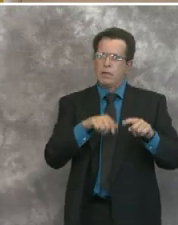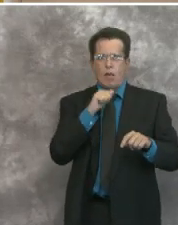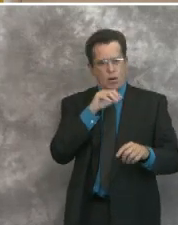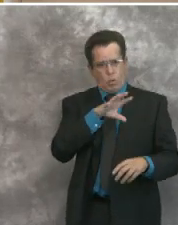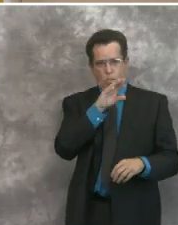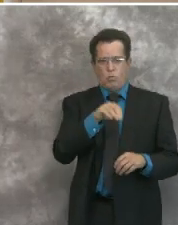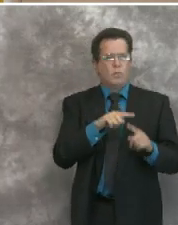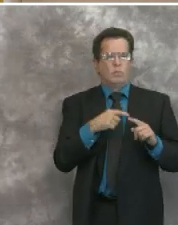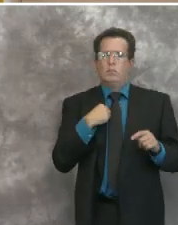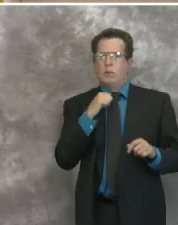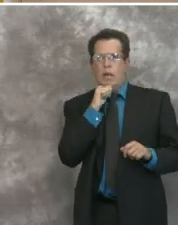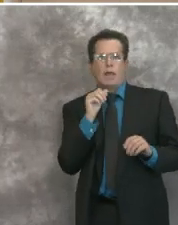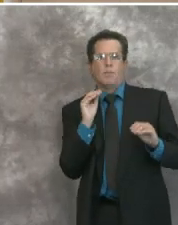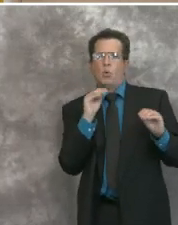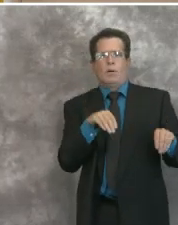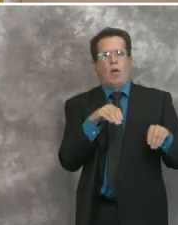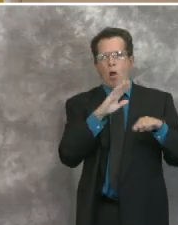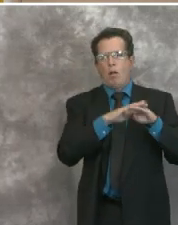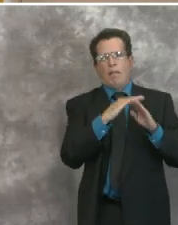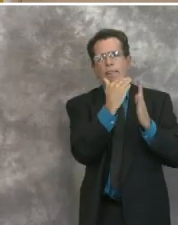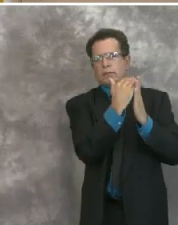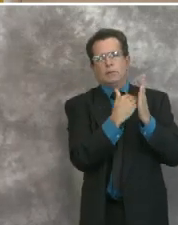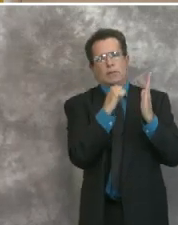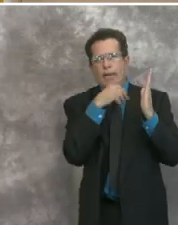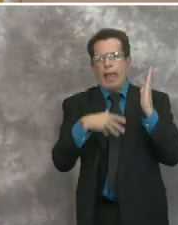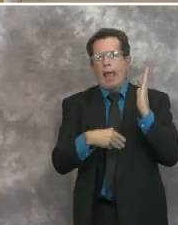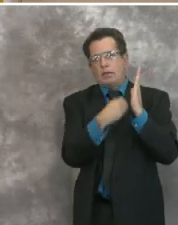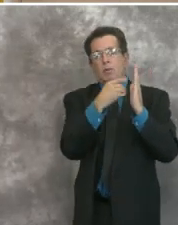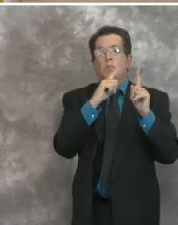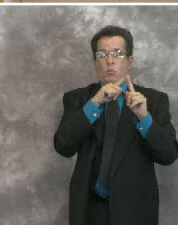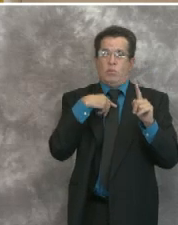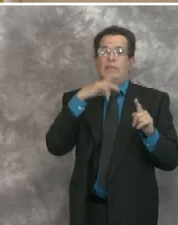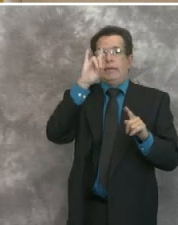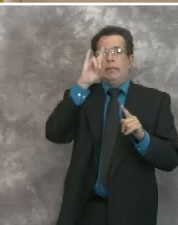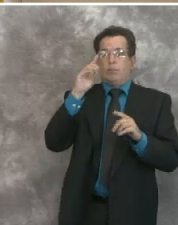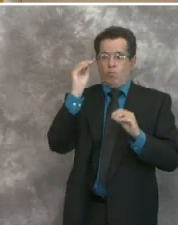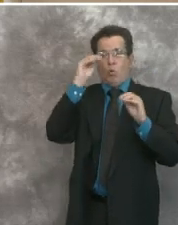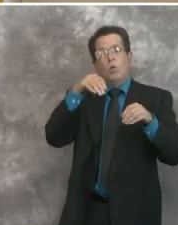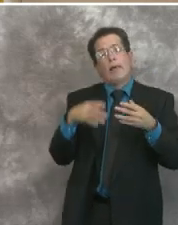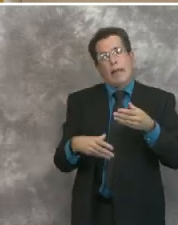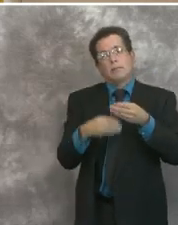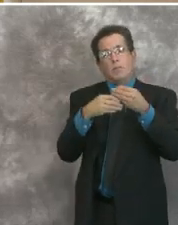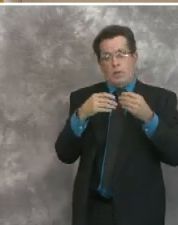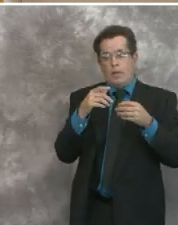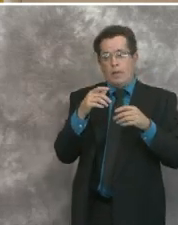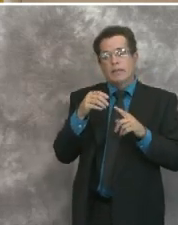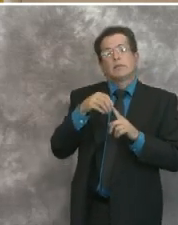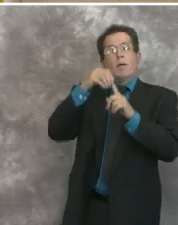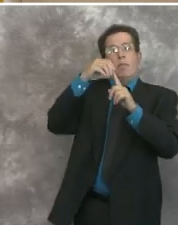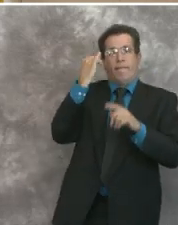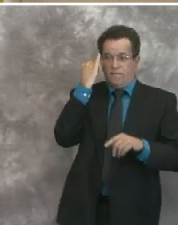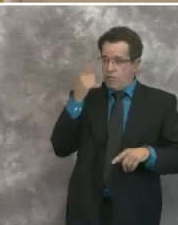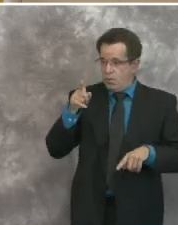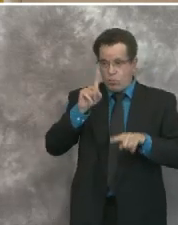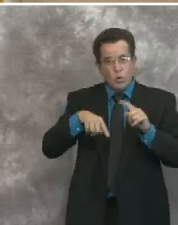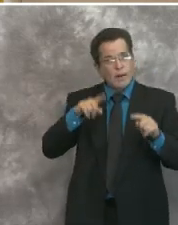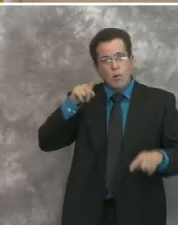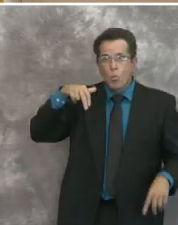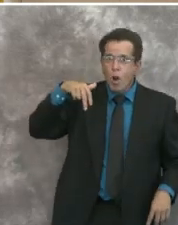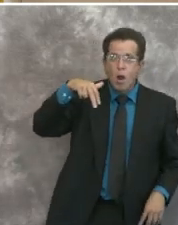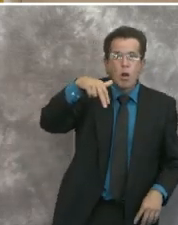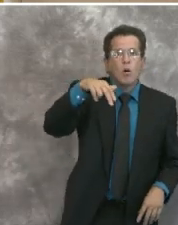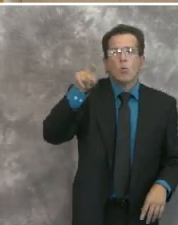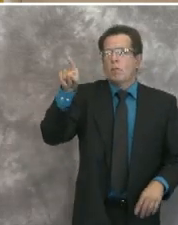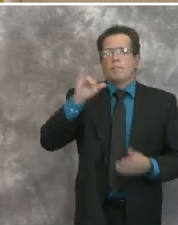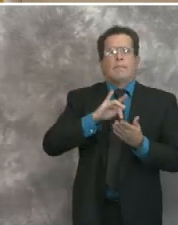not include that, but we did add the exception if someone could not ambulate or had otherwise